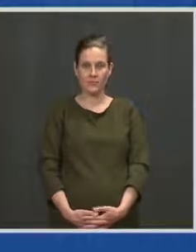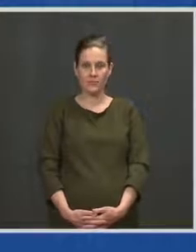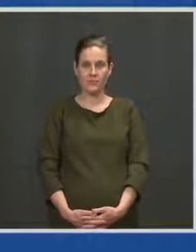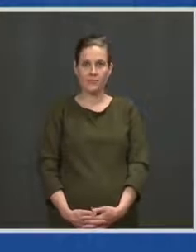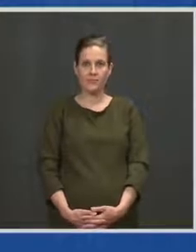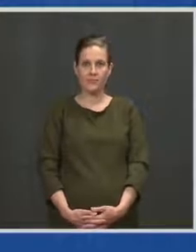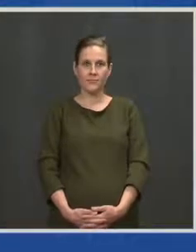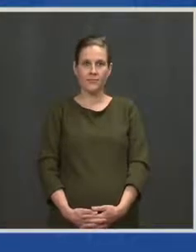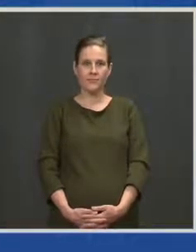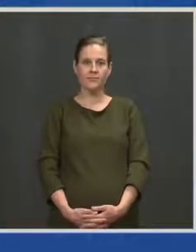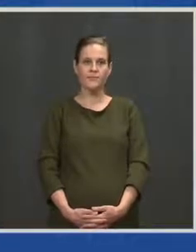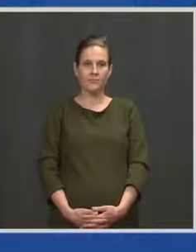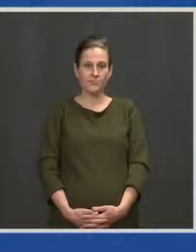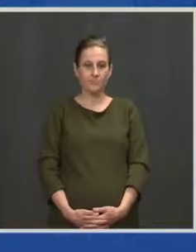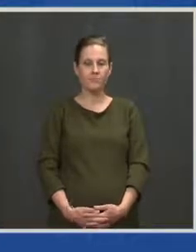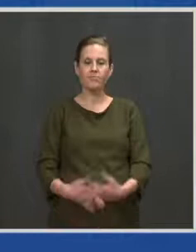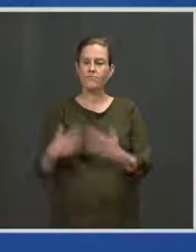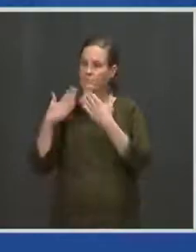Thank you.